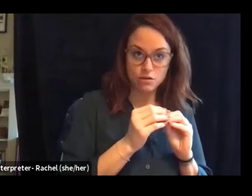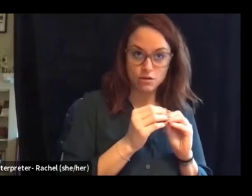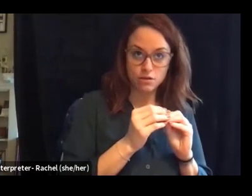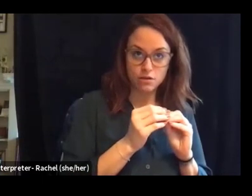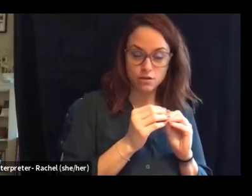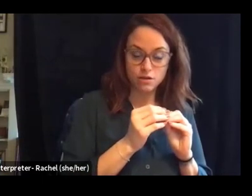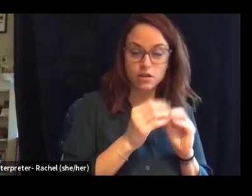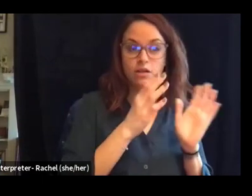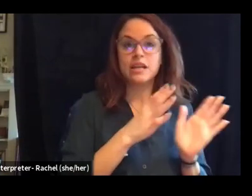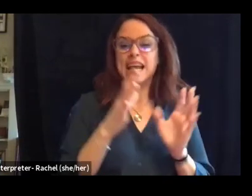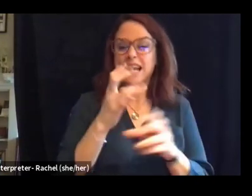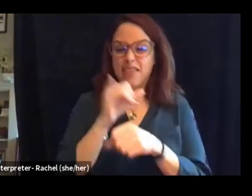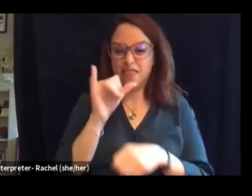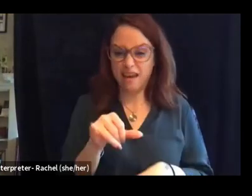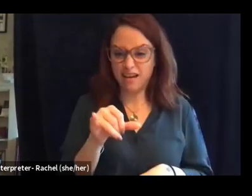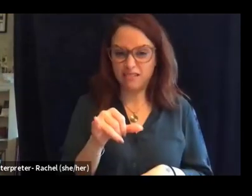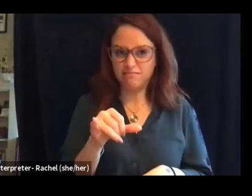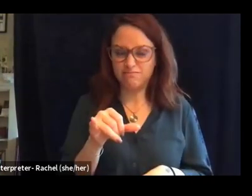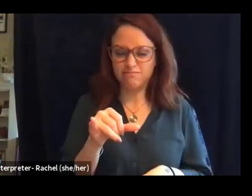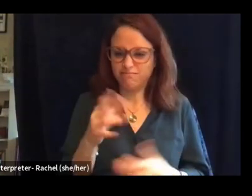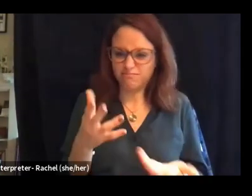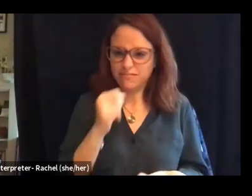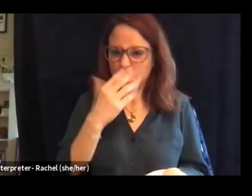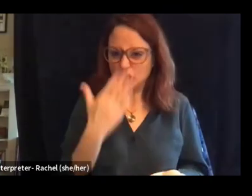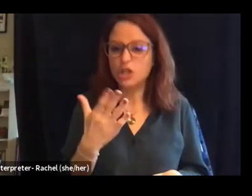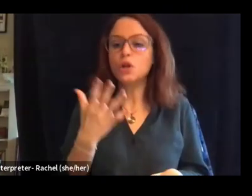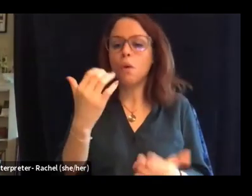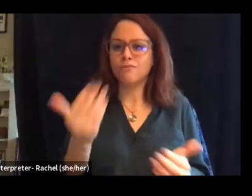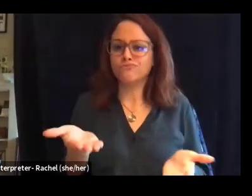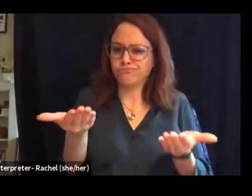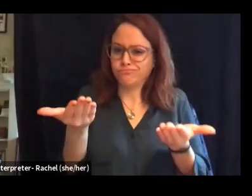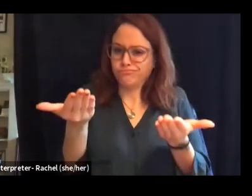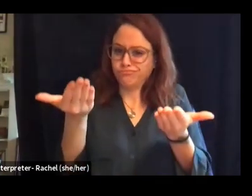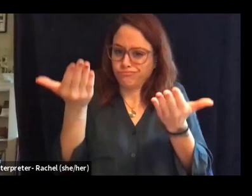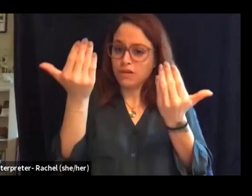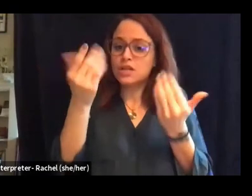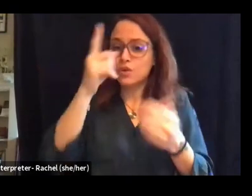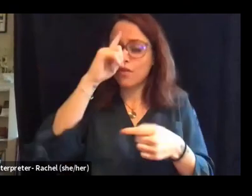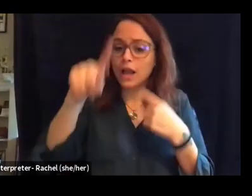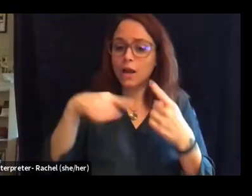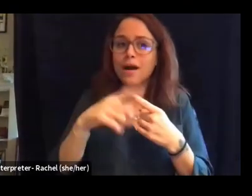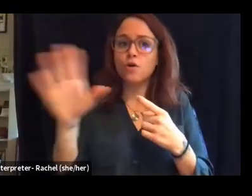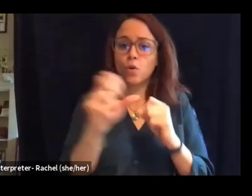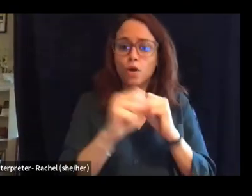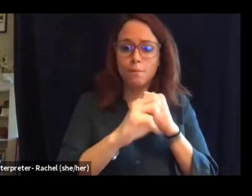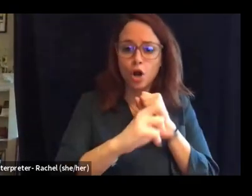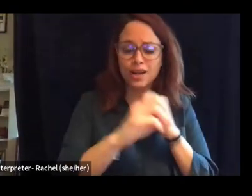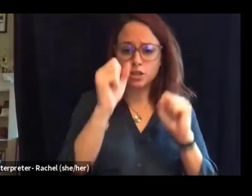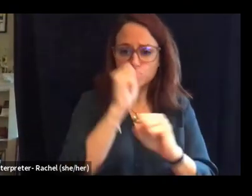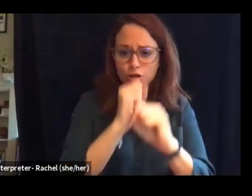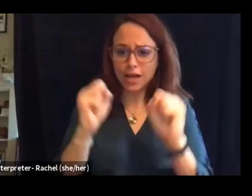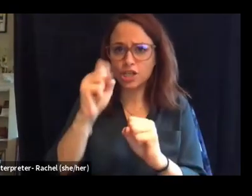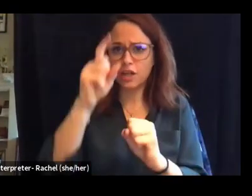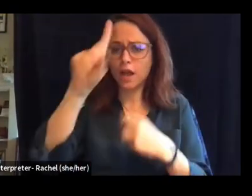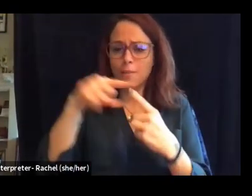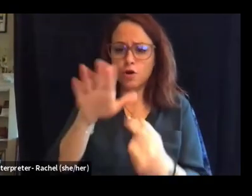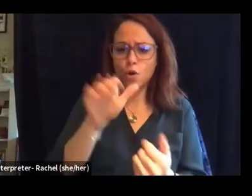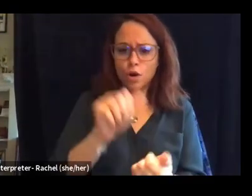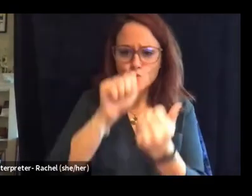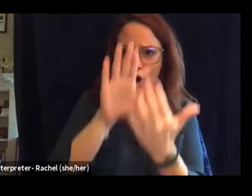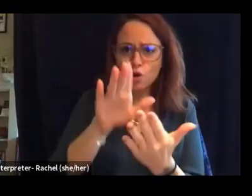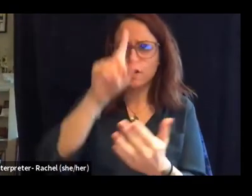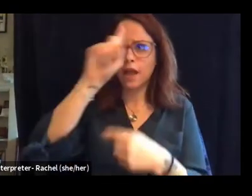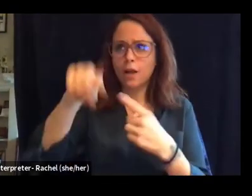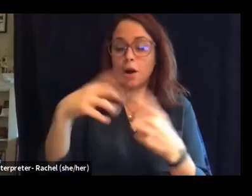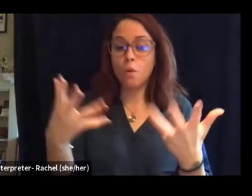that you want. So I urge you, as you begin to think of your marketing tactics, to do the research